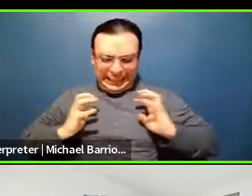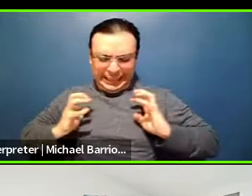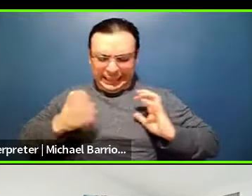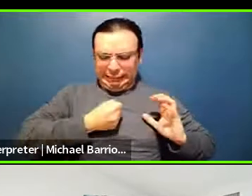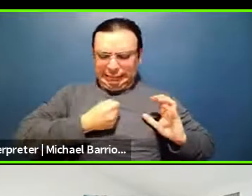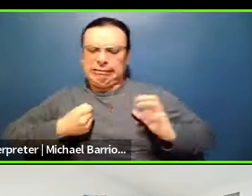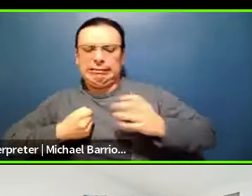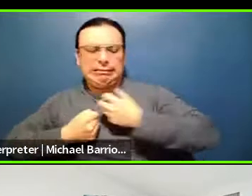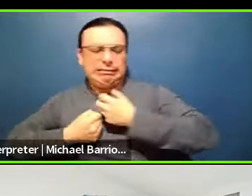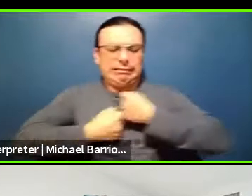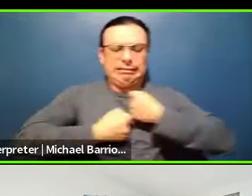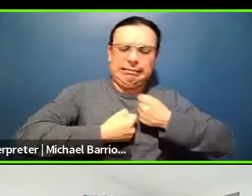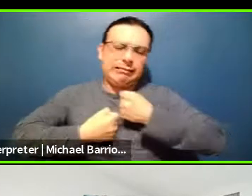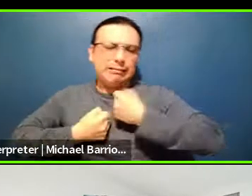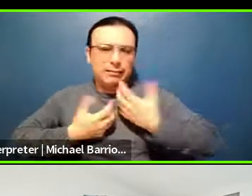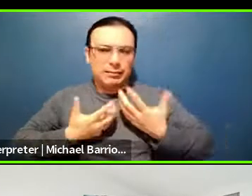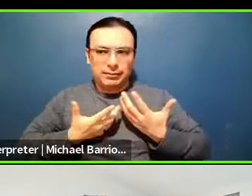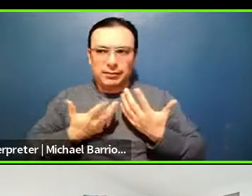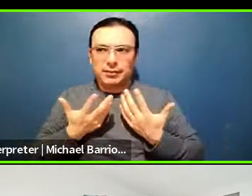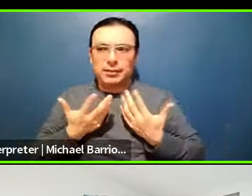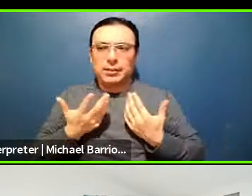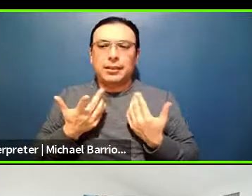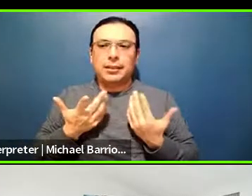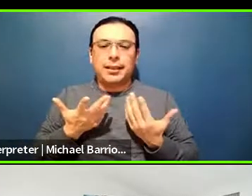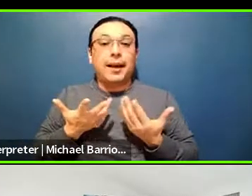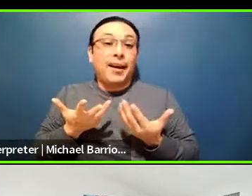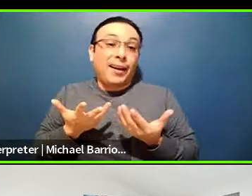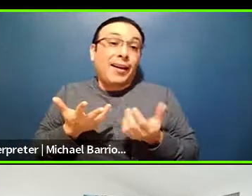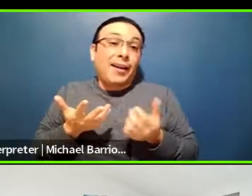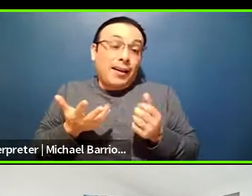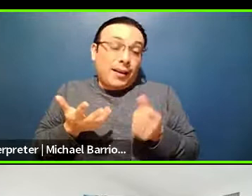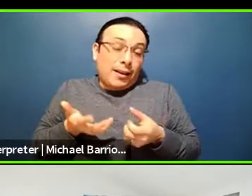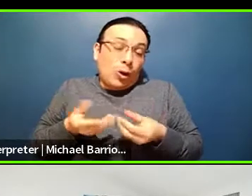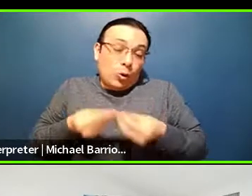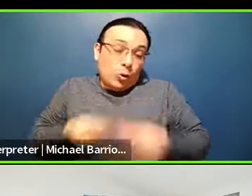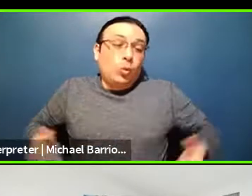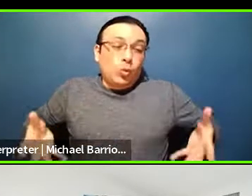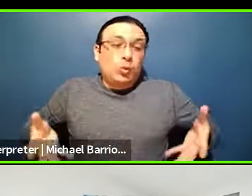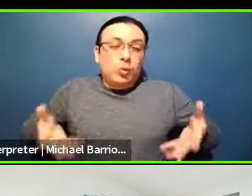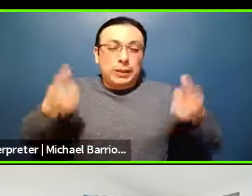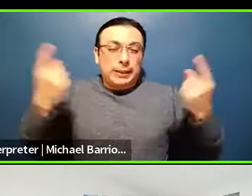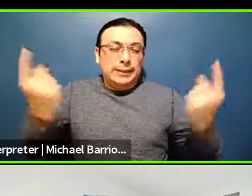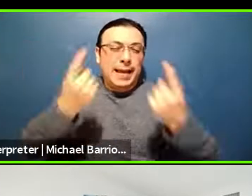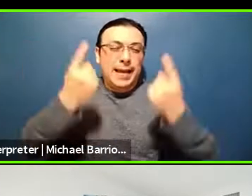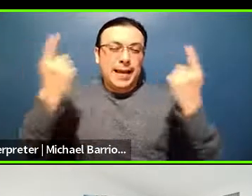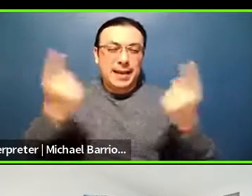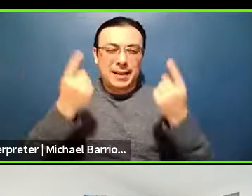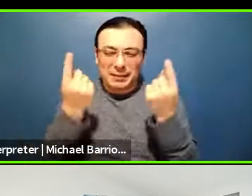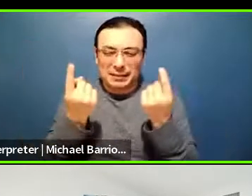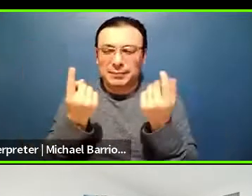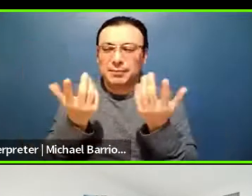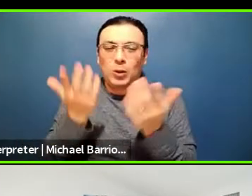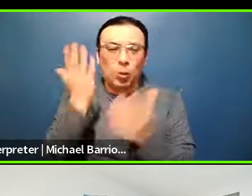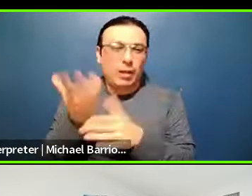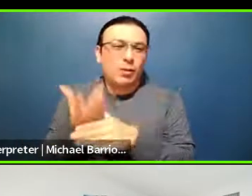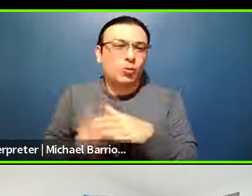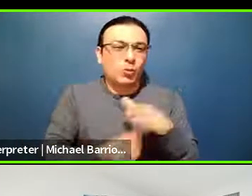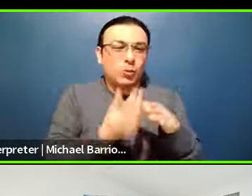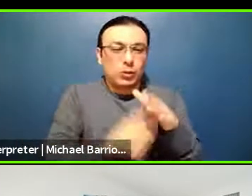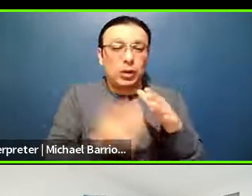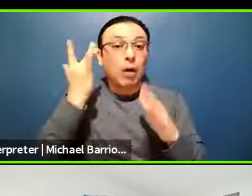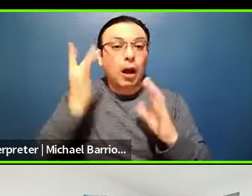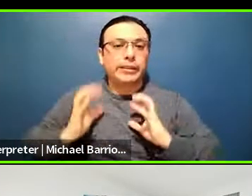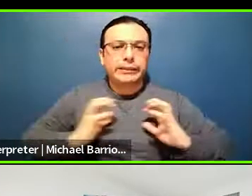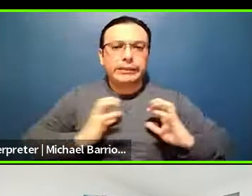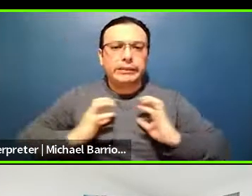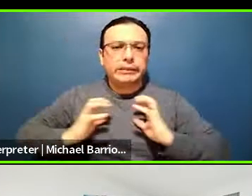it would be really, you'd lose something to try to go and leave and start your own thing. And so I think you need to be sort